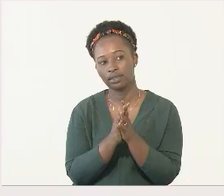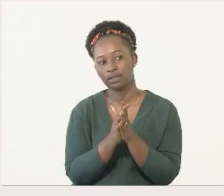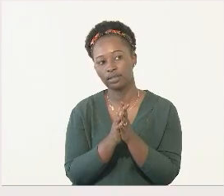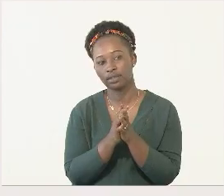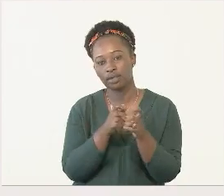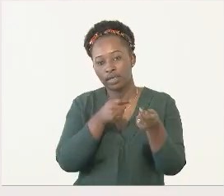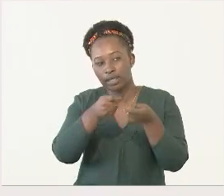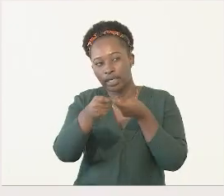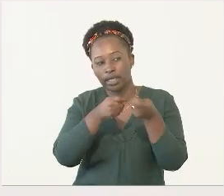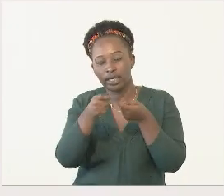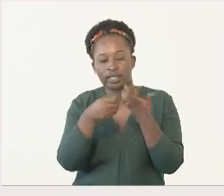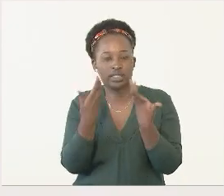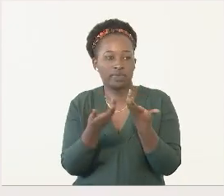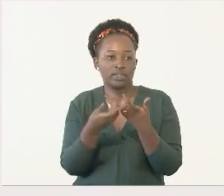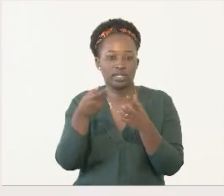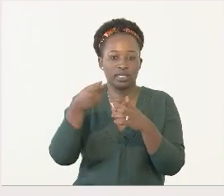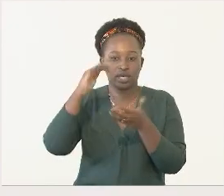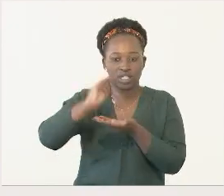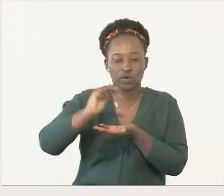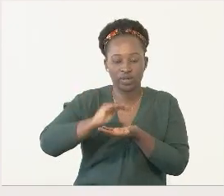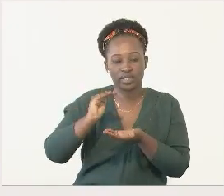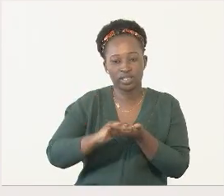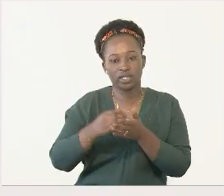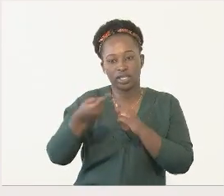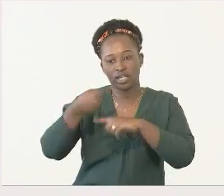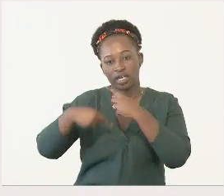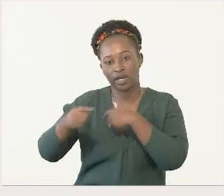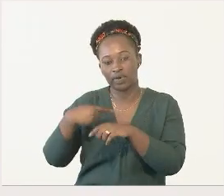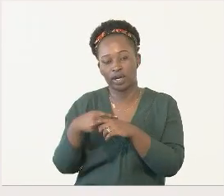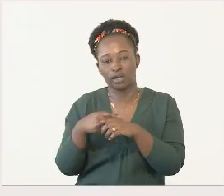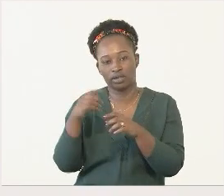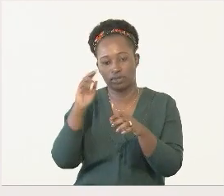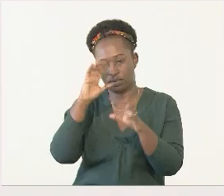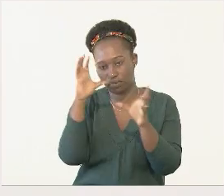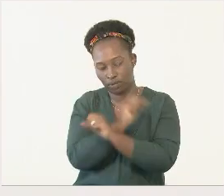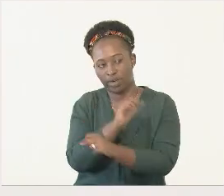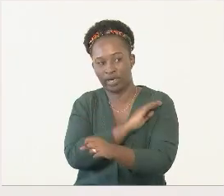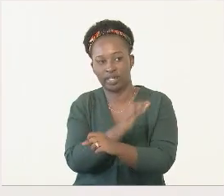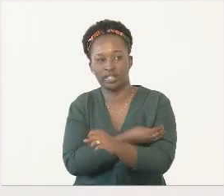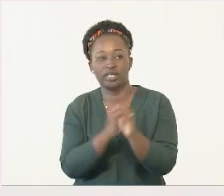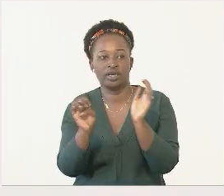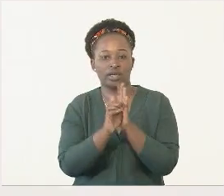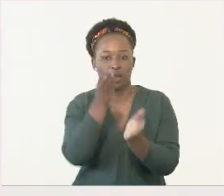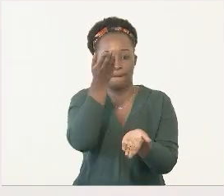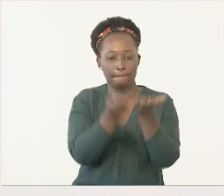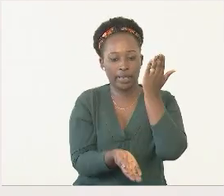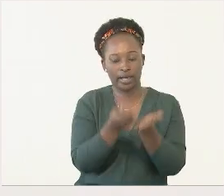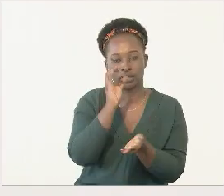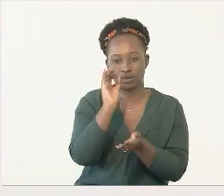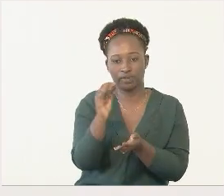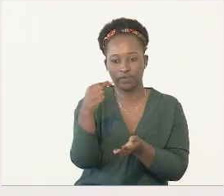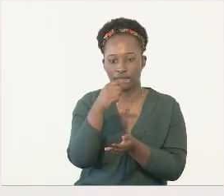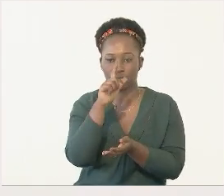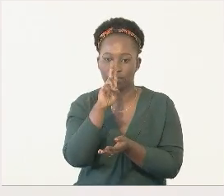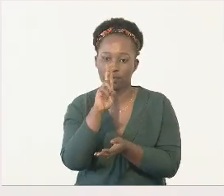that regulates, that decreases the effect that causes a rise in any change. An example, balancing of glucose,